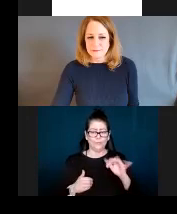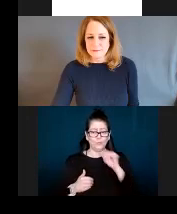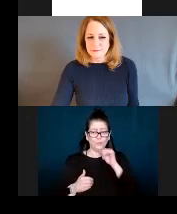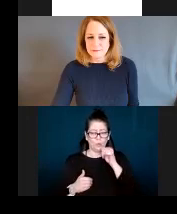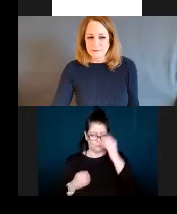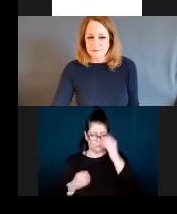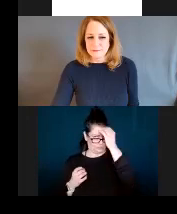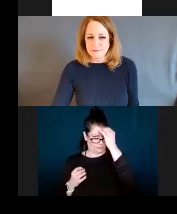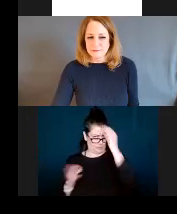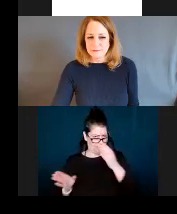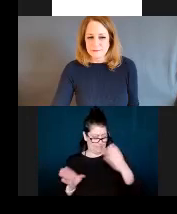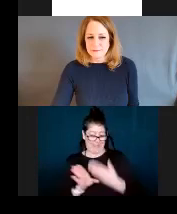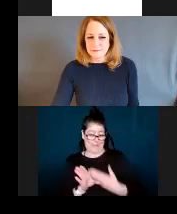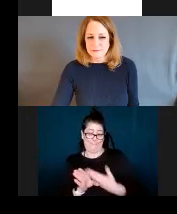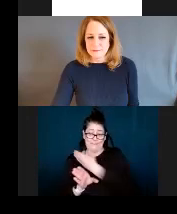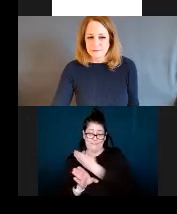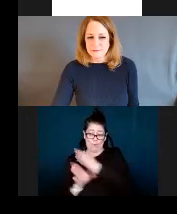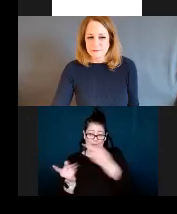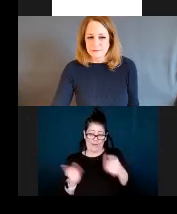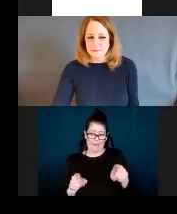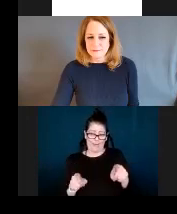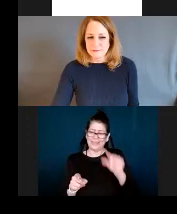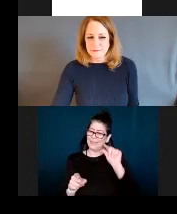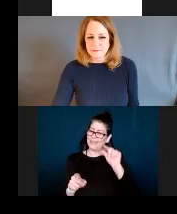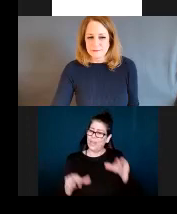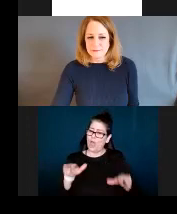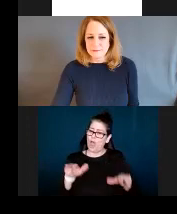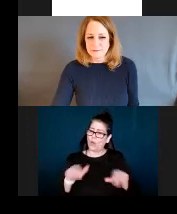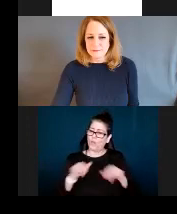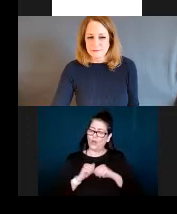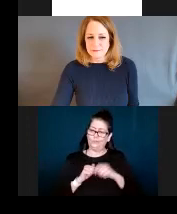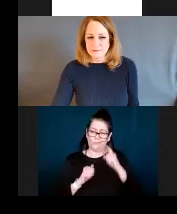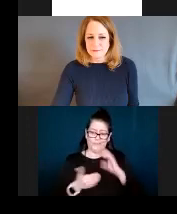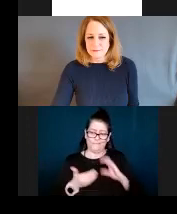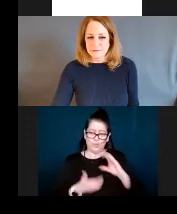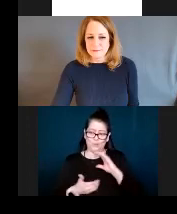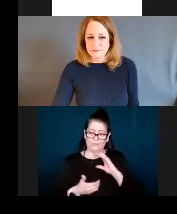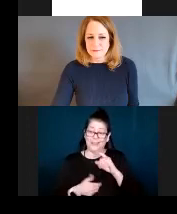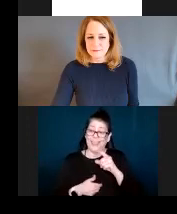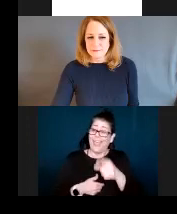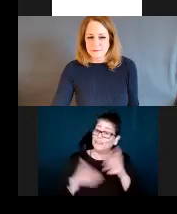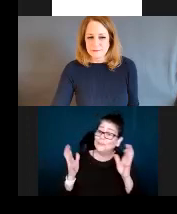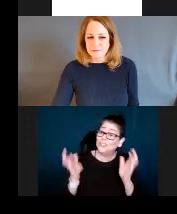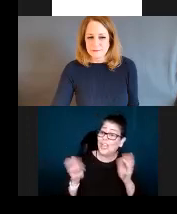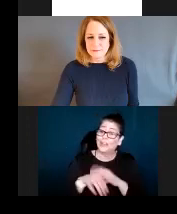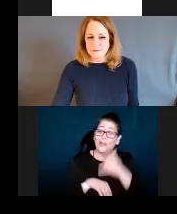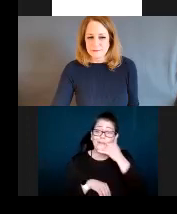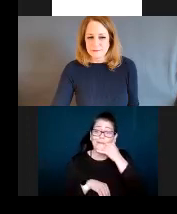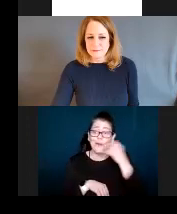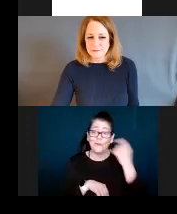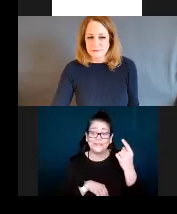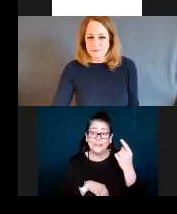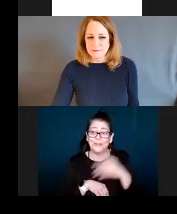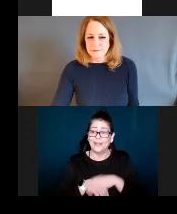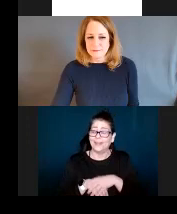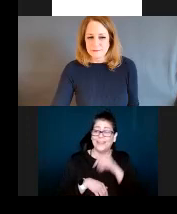be awkward or confusing. Or have you ever been on the phone with someone not in crisis or had lunch with someone and you have to